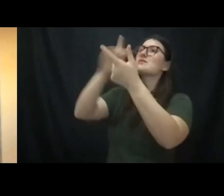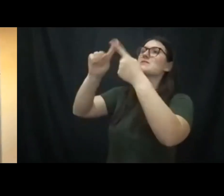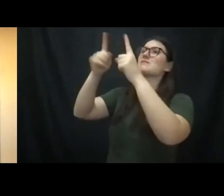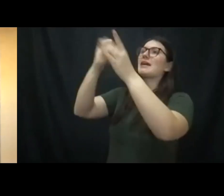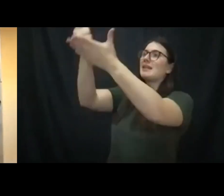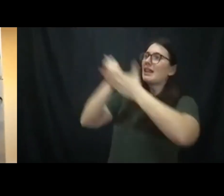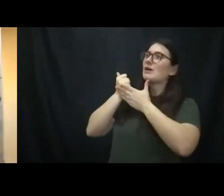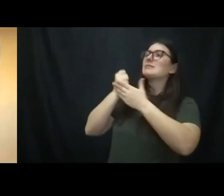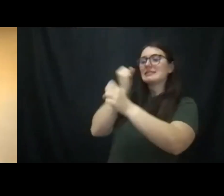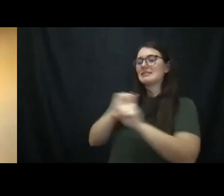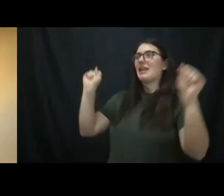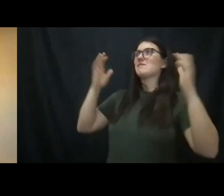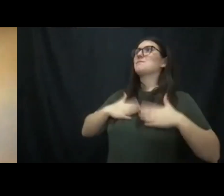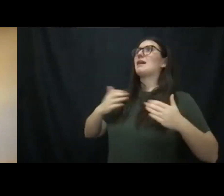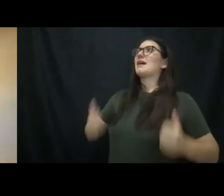his life.